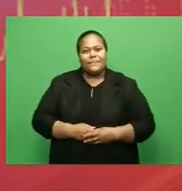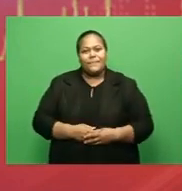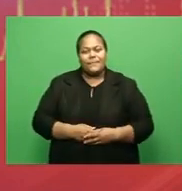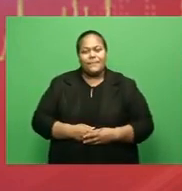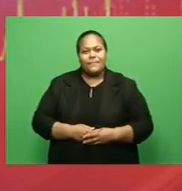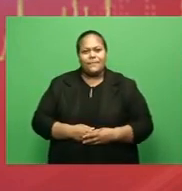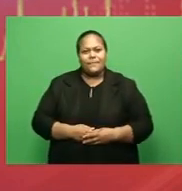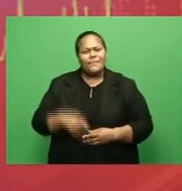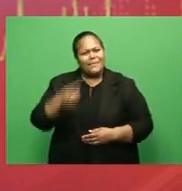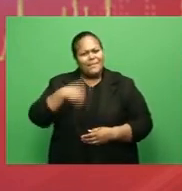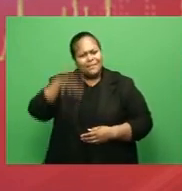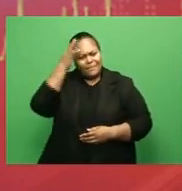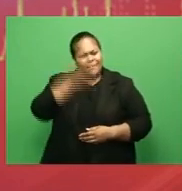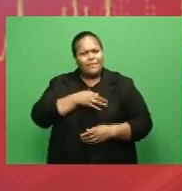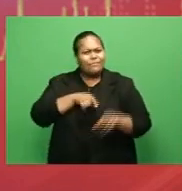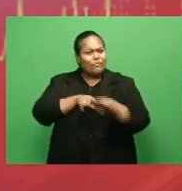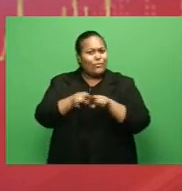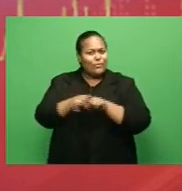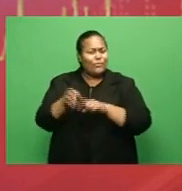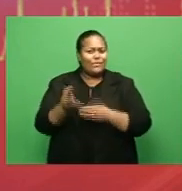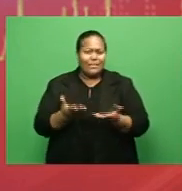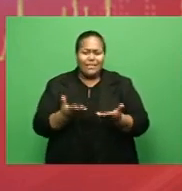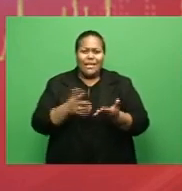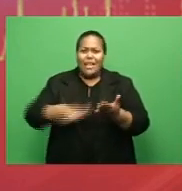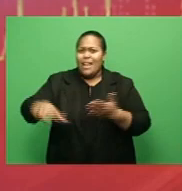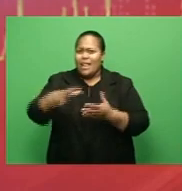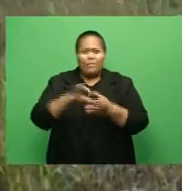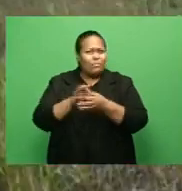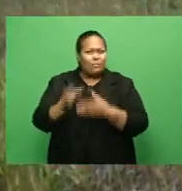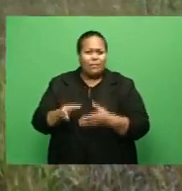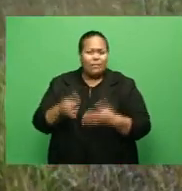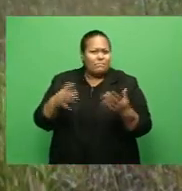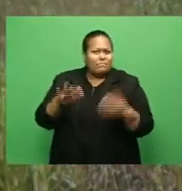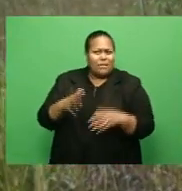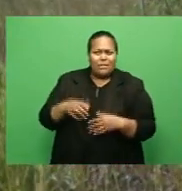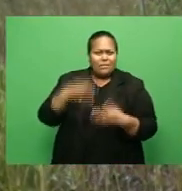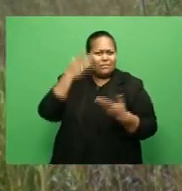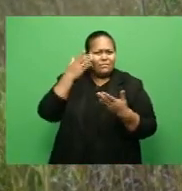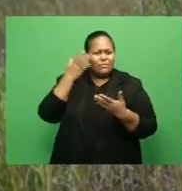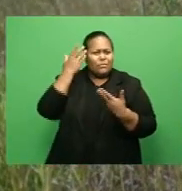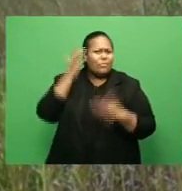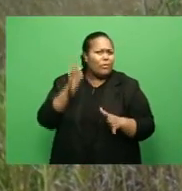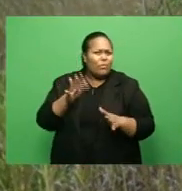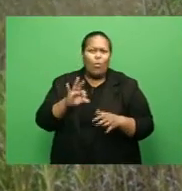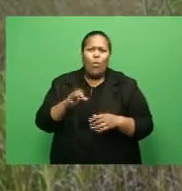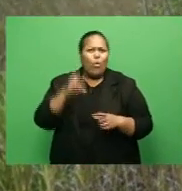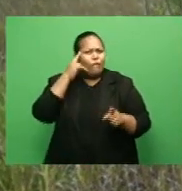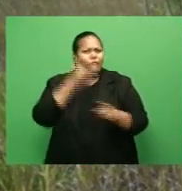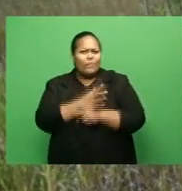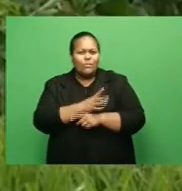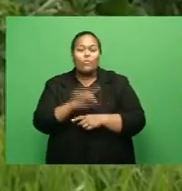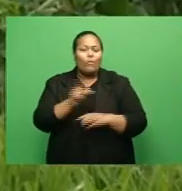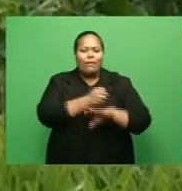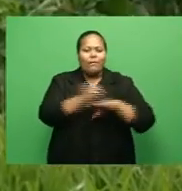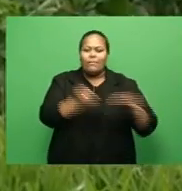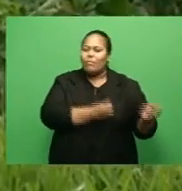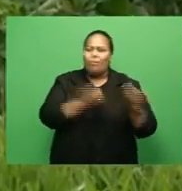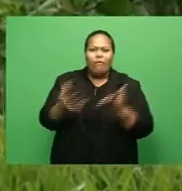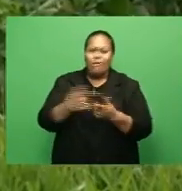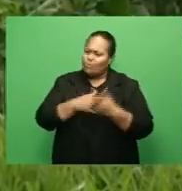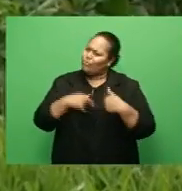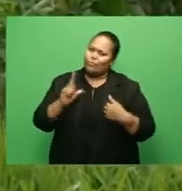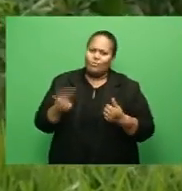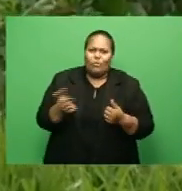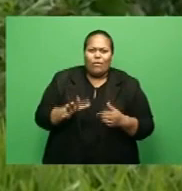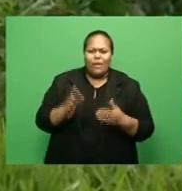I believe most of these landowners are practically not aware or are confused with what government offers. We have done a lot of awareness